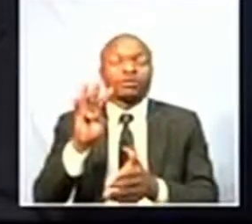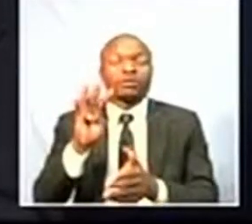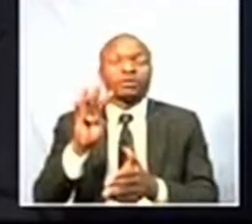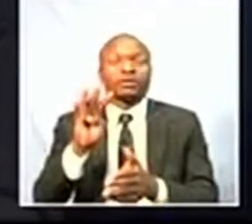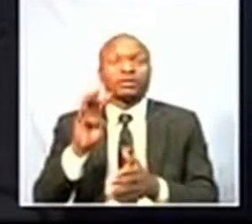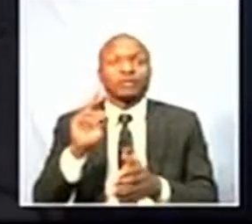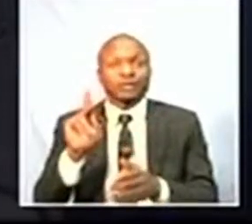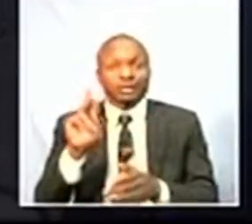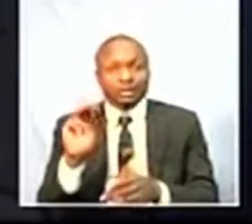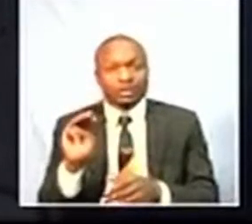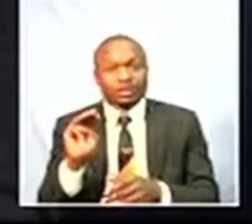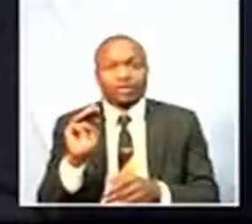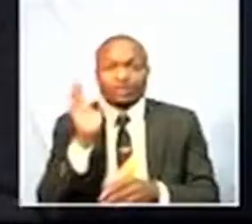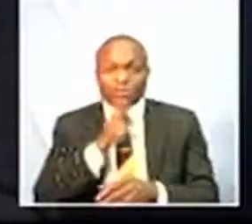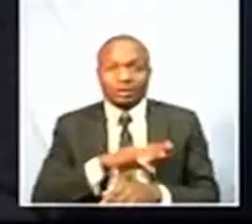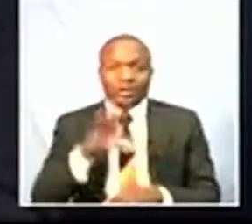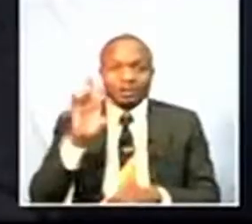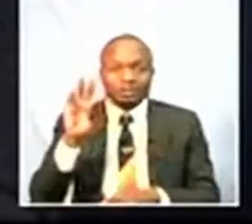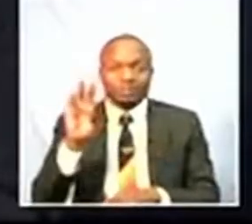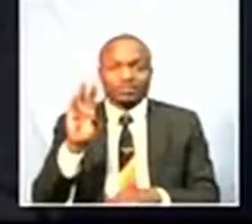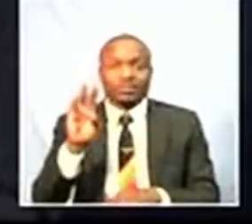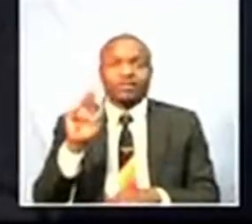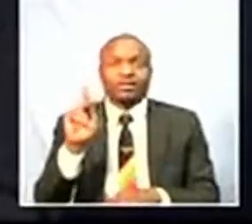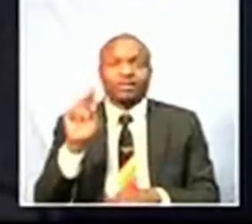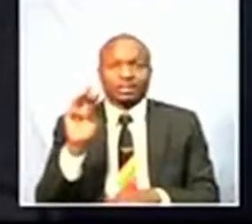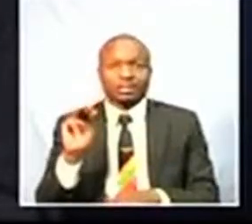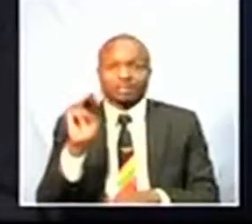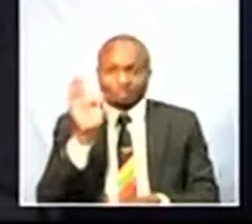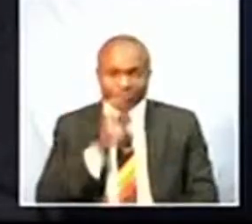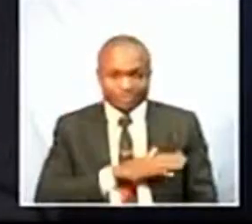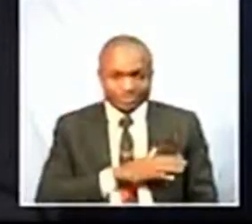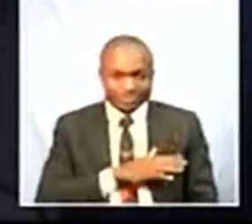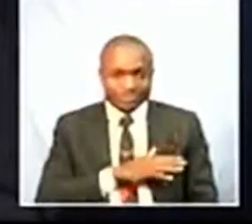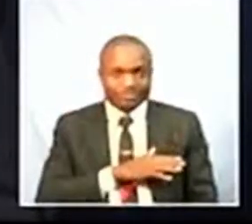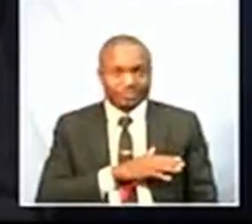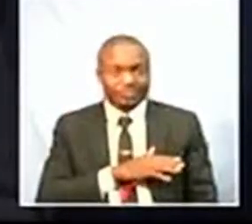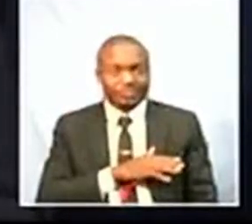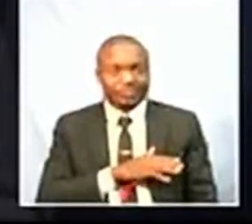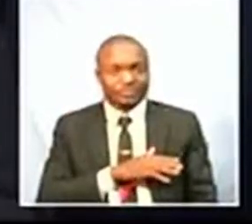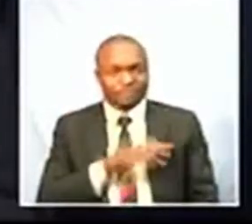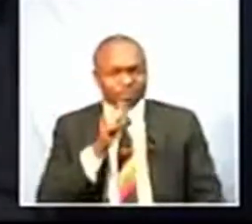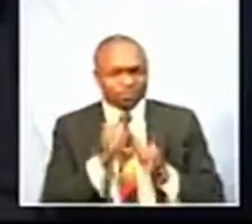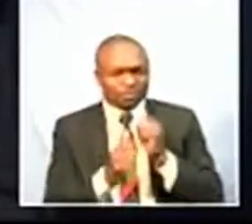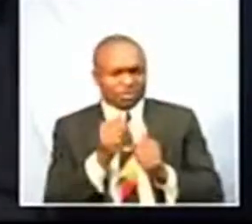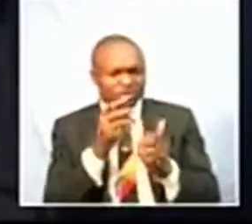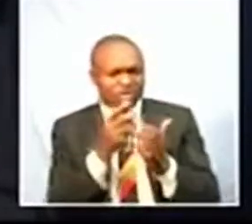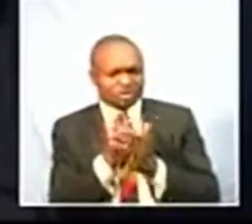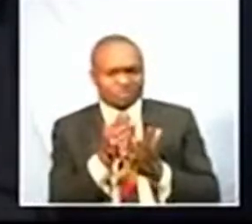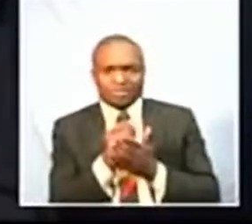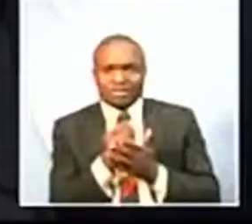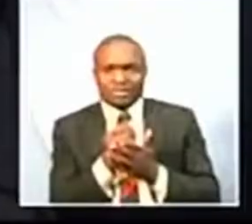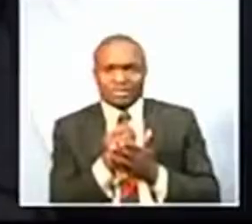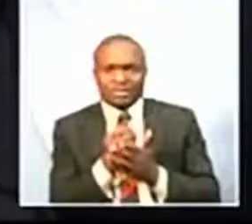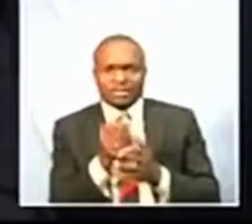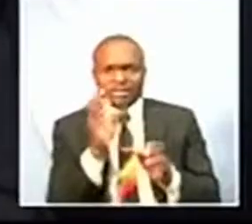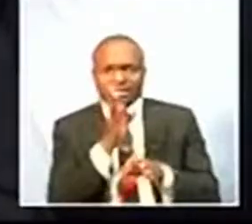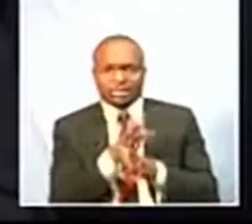done and the 7 kilometers works are complete. You wonder, which funds did the contractor use now?